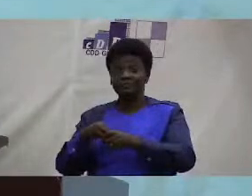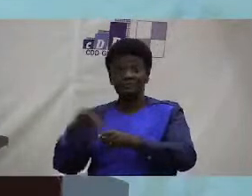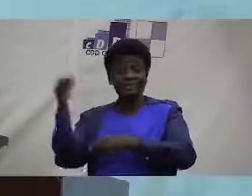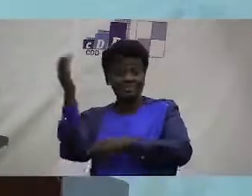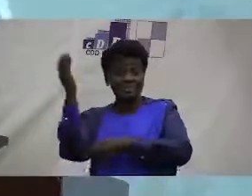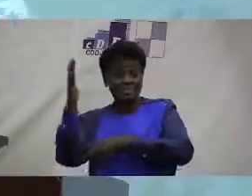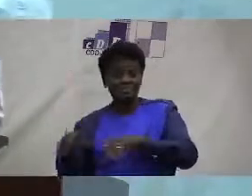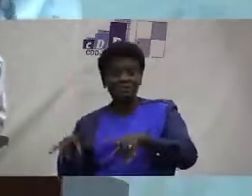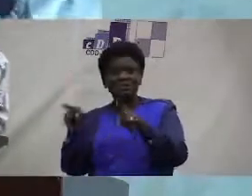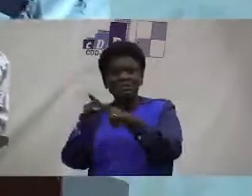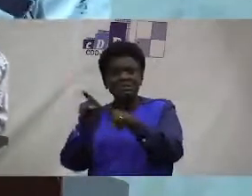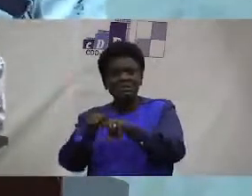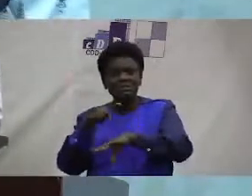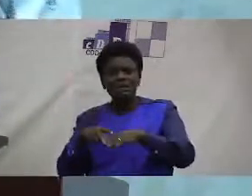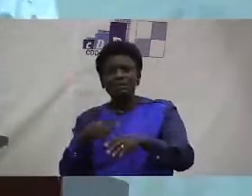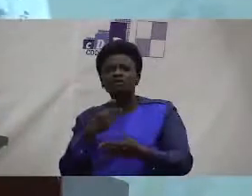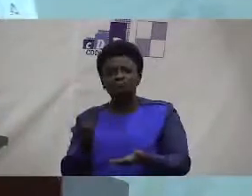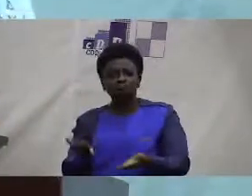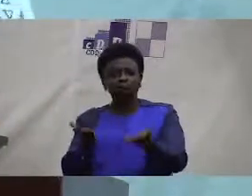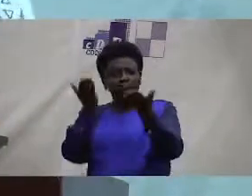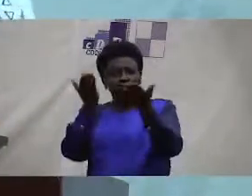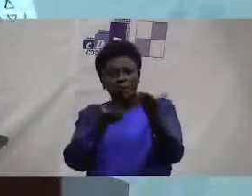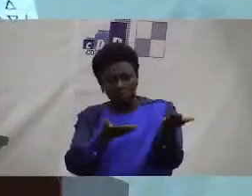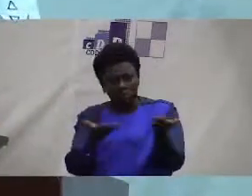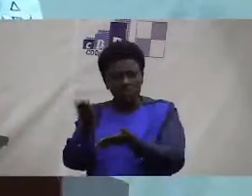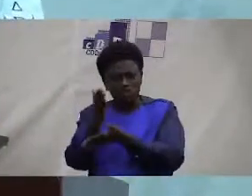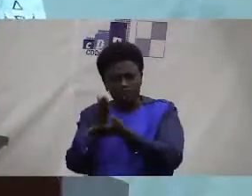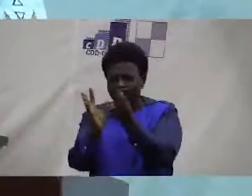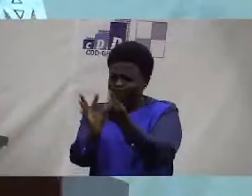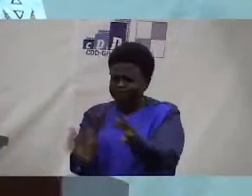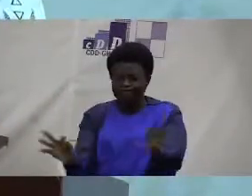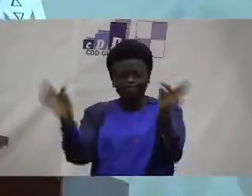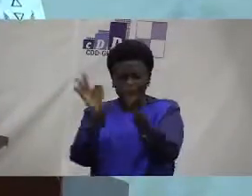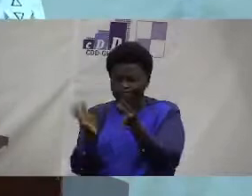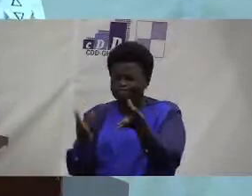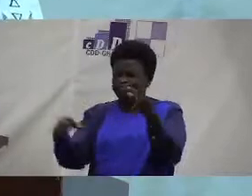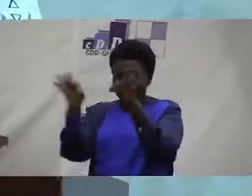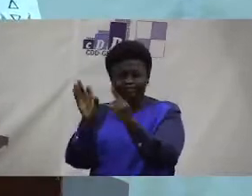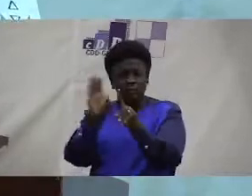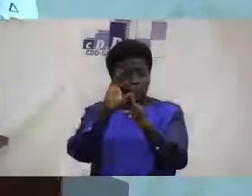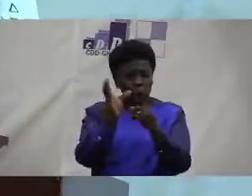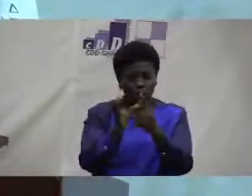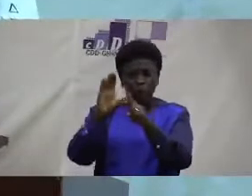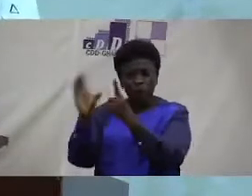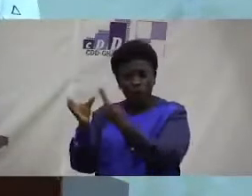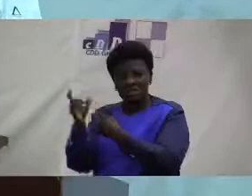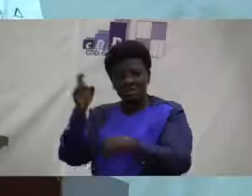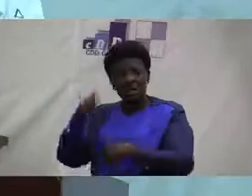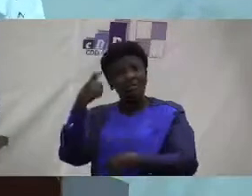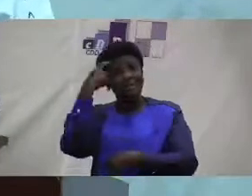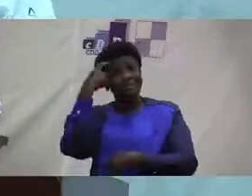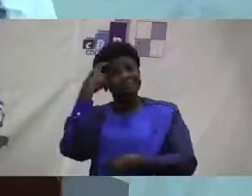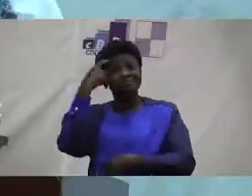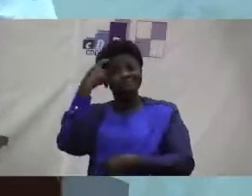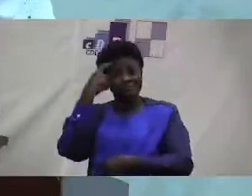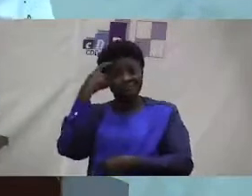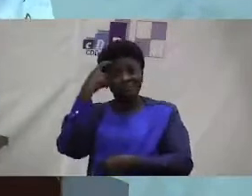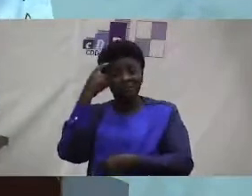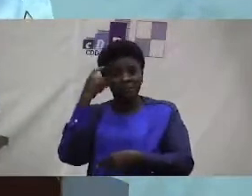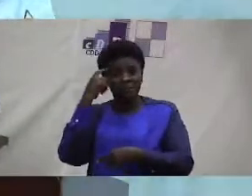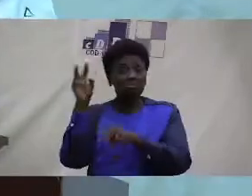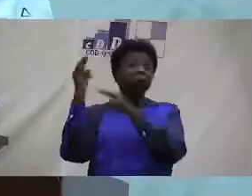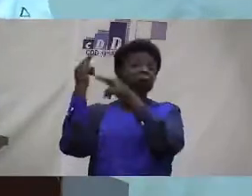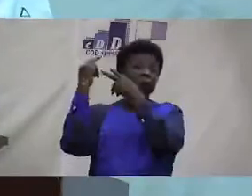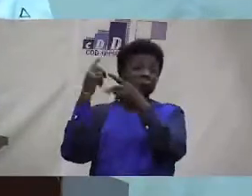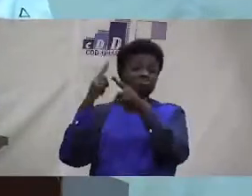The speaker has also raised some of the vital factors that are militating against the space